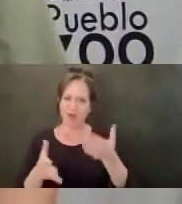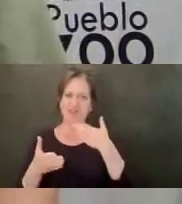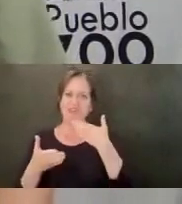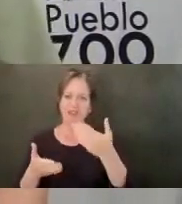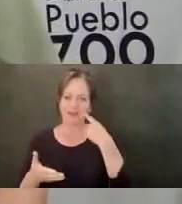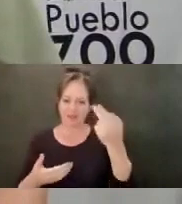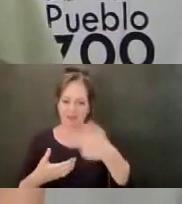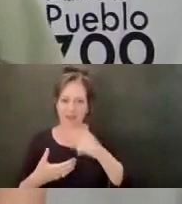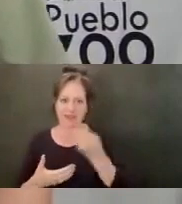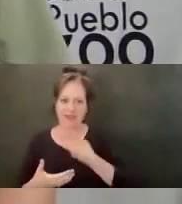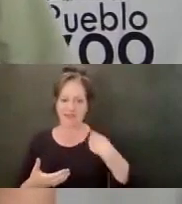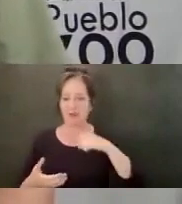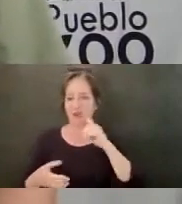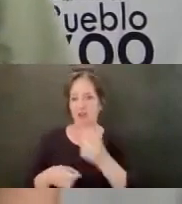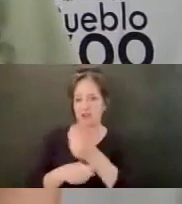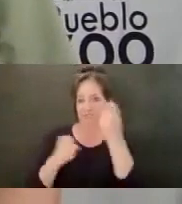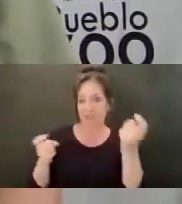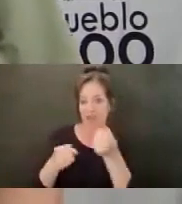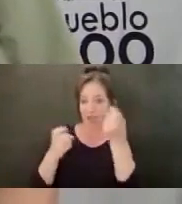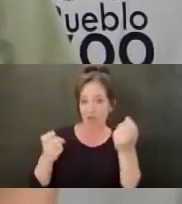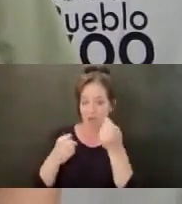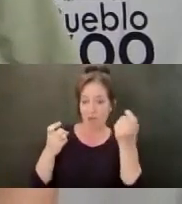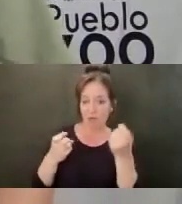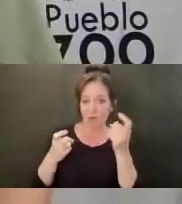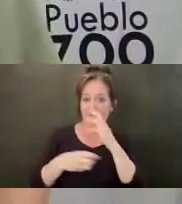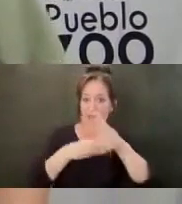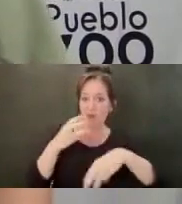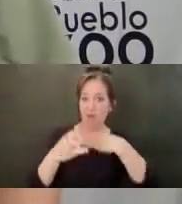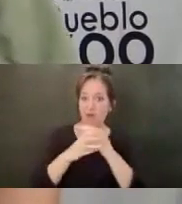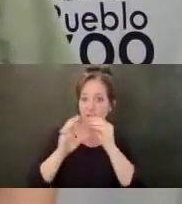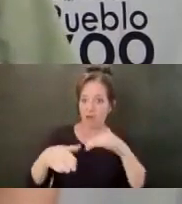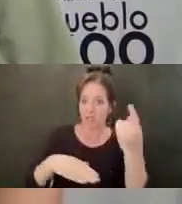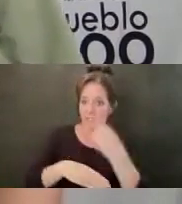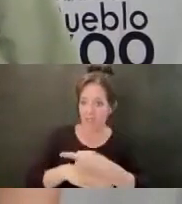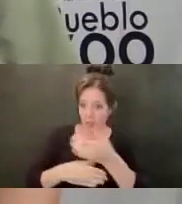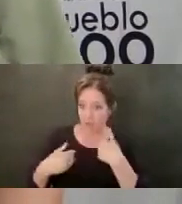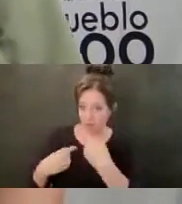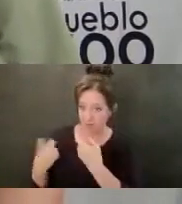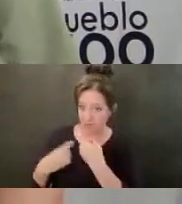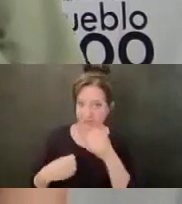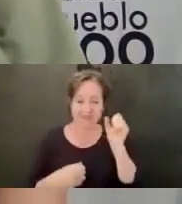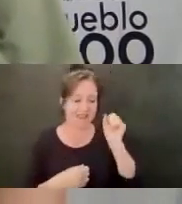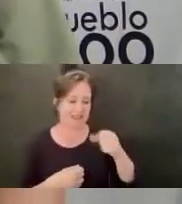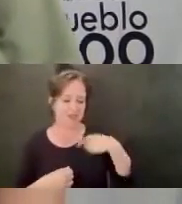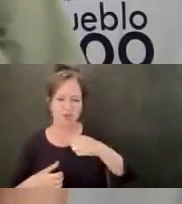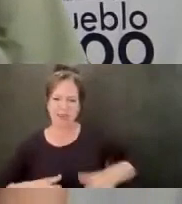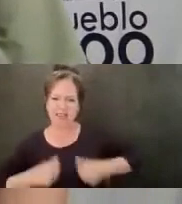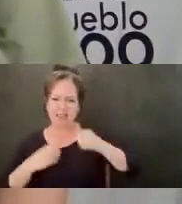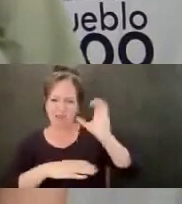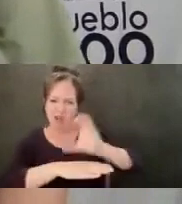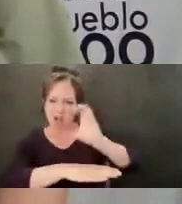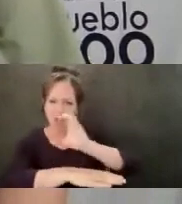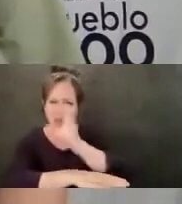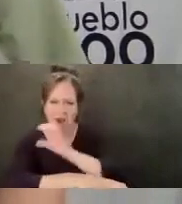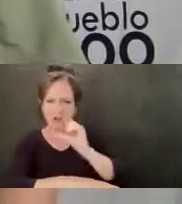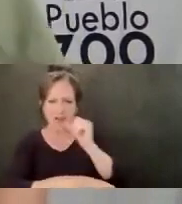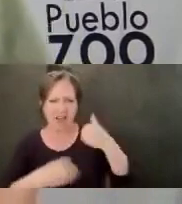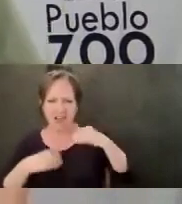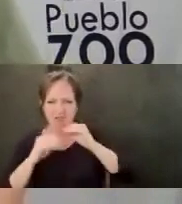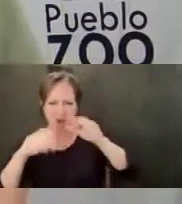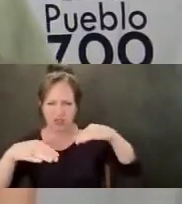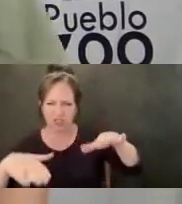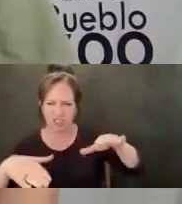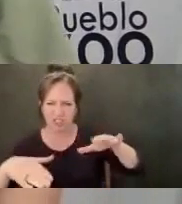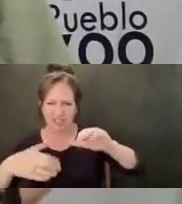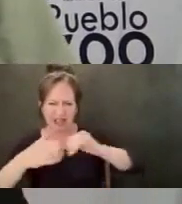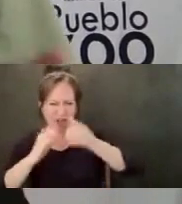questions about that, didn't you, Anne? Yes, I did. We live in Colorado and we don't have an ocean, so how are we going to help with that problem?